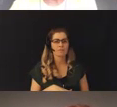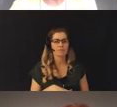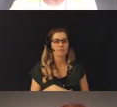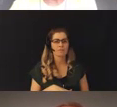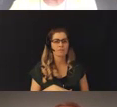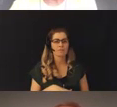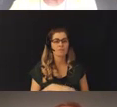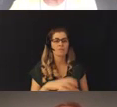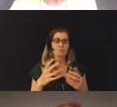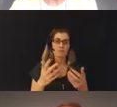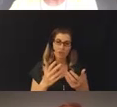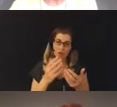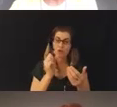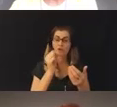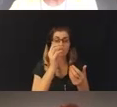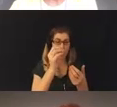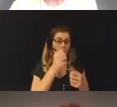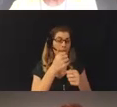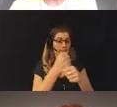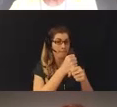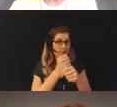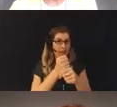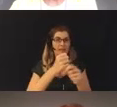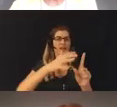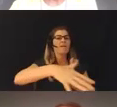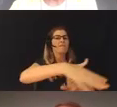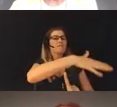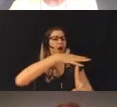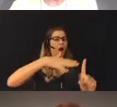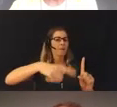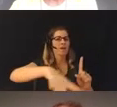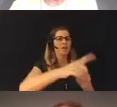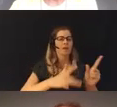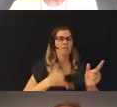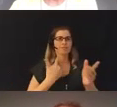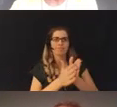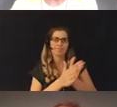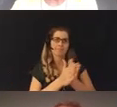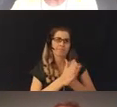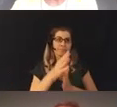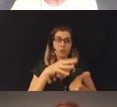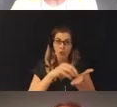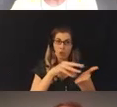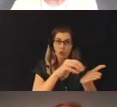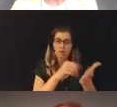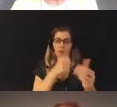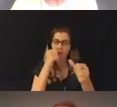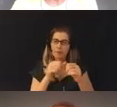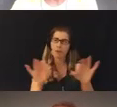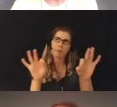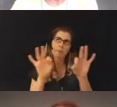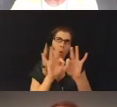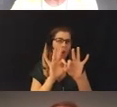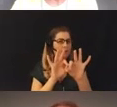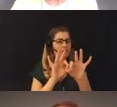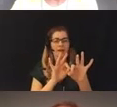Now, part of creating an environment where learning is mutually created means decentralizing the learning network, right? Letting go of